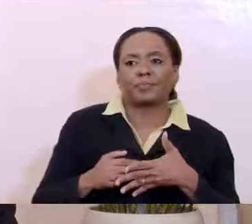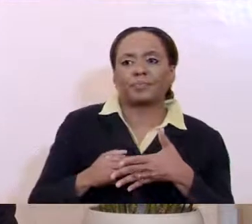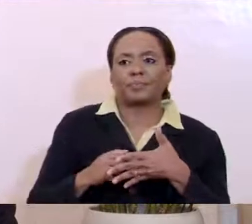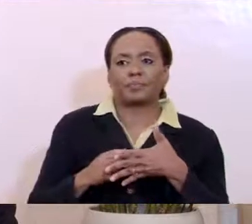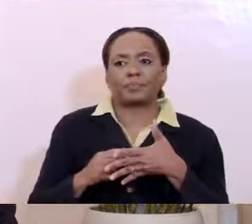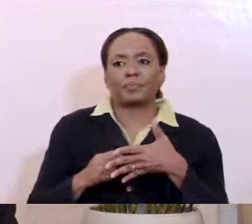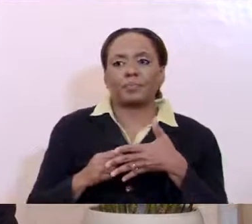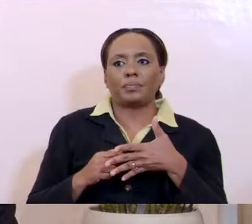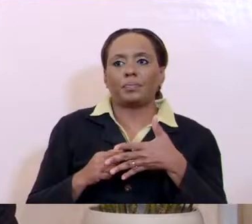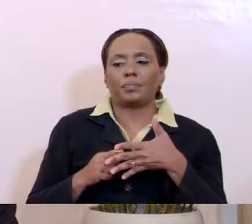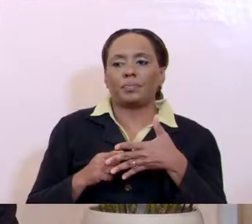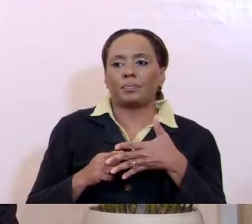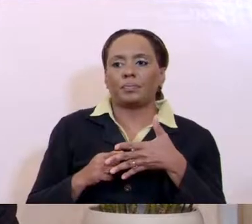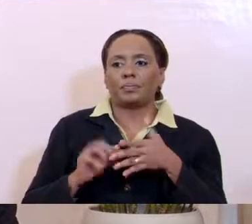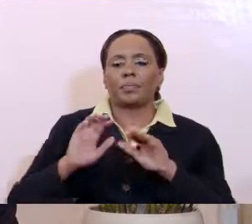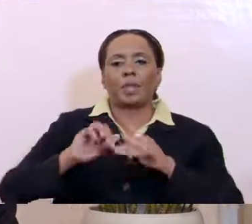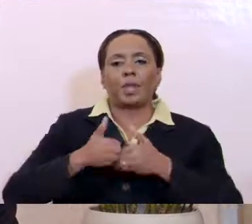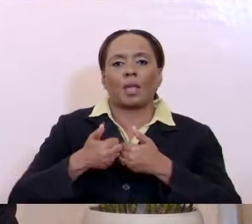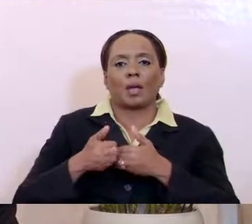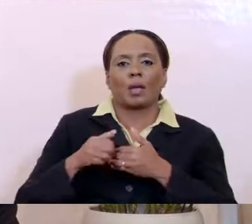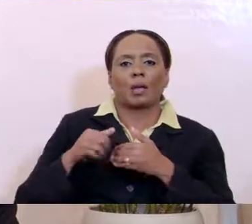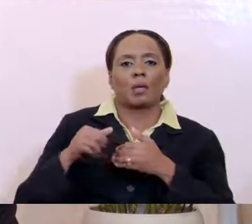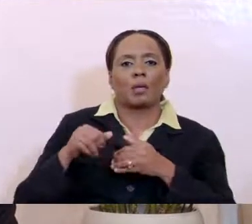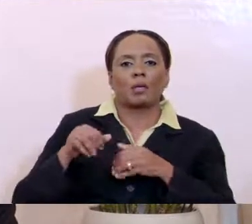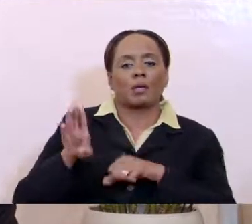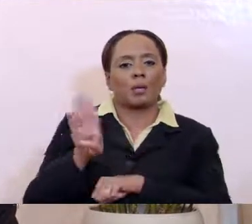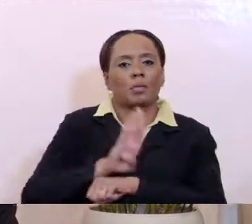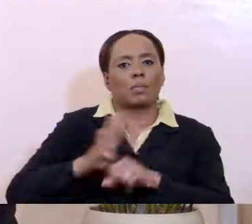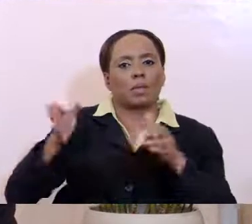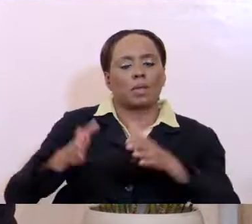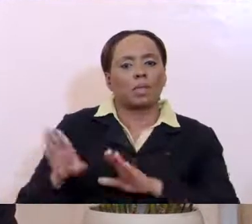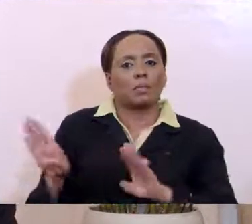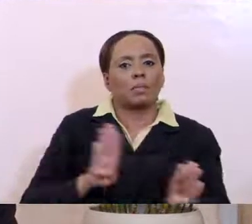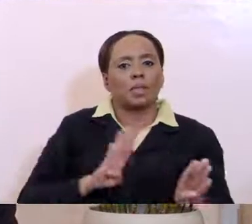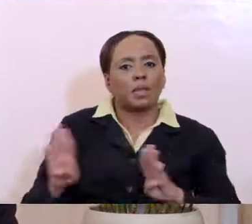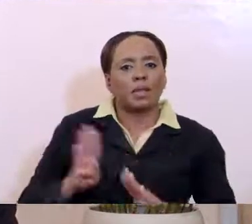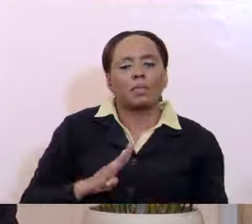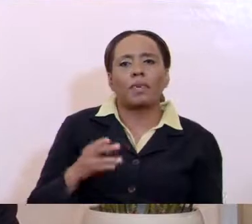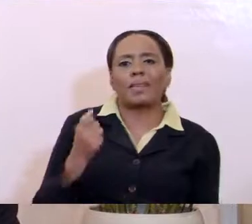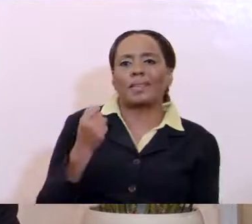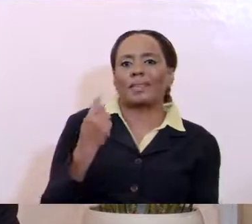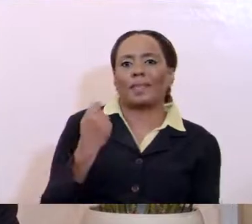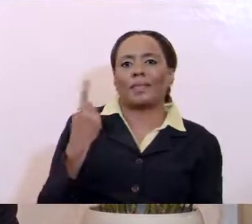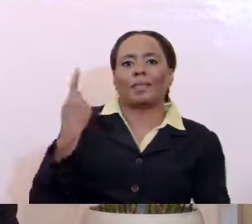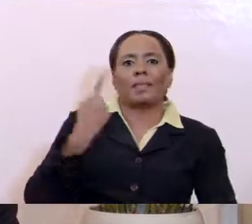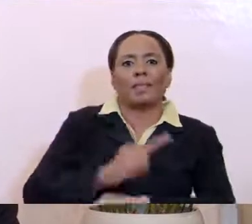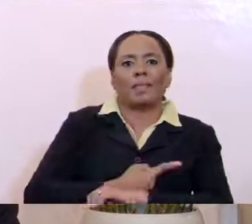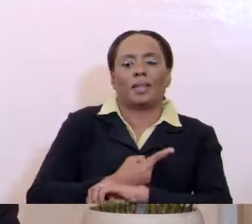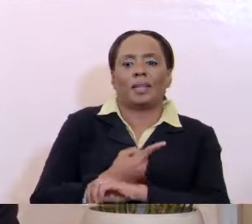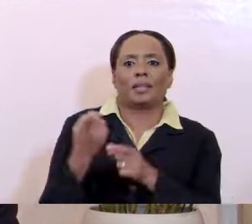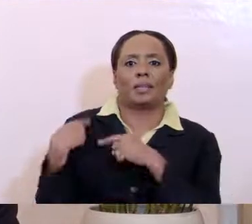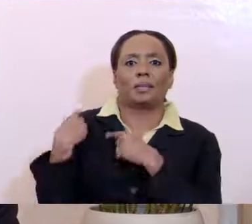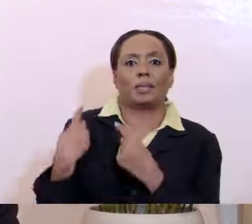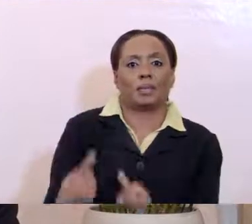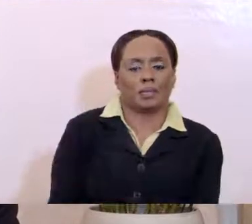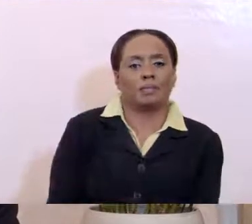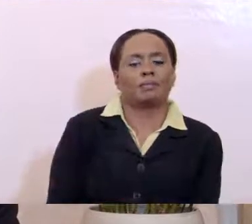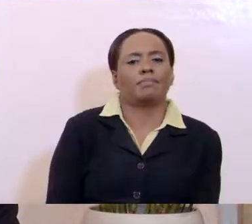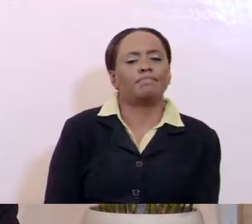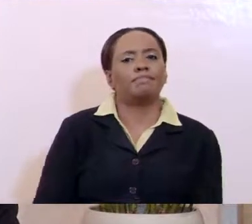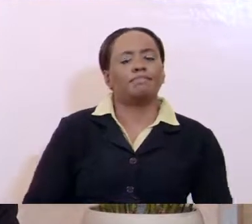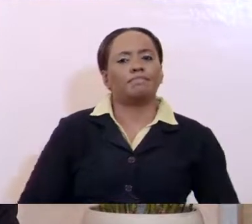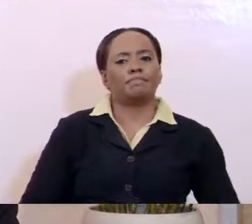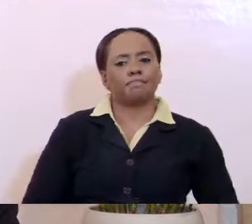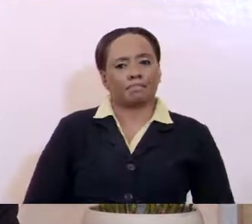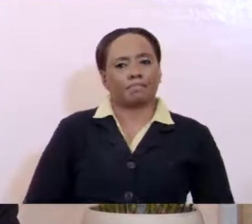Barbadians operated under the directive for the last 11 days. I believe that